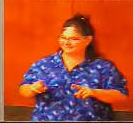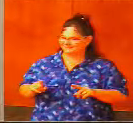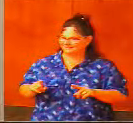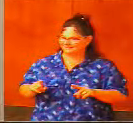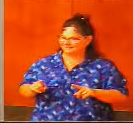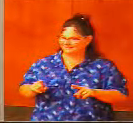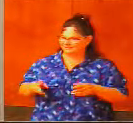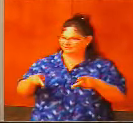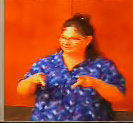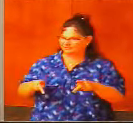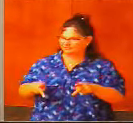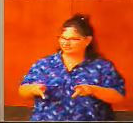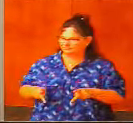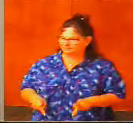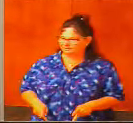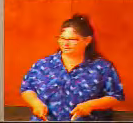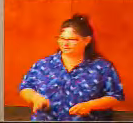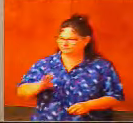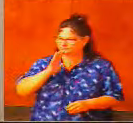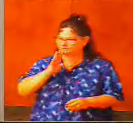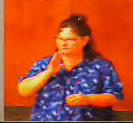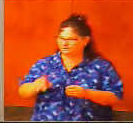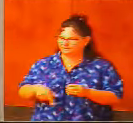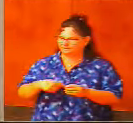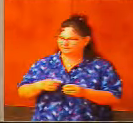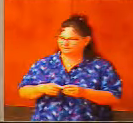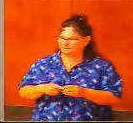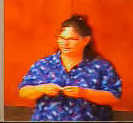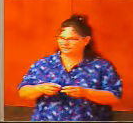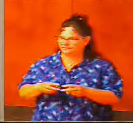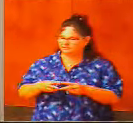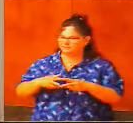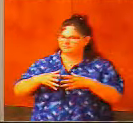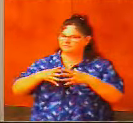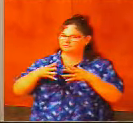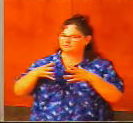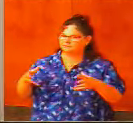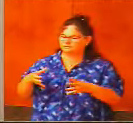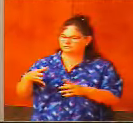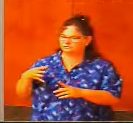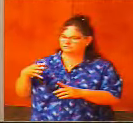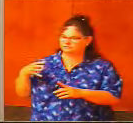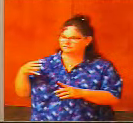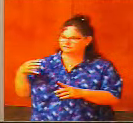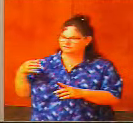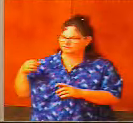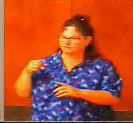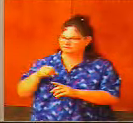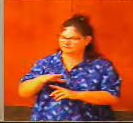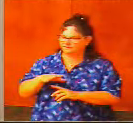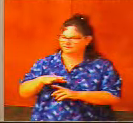the individual that I'm talking about was profoundly affected by Jesus.